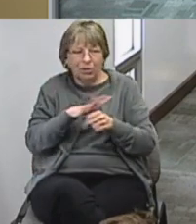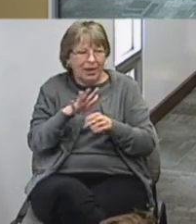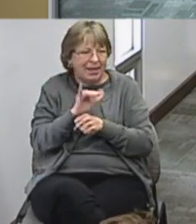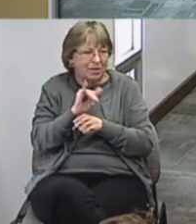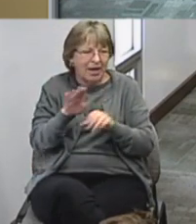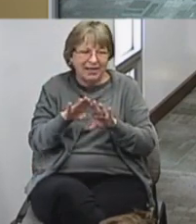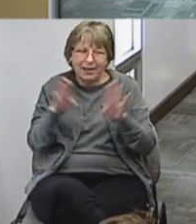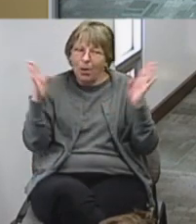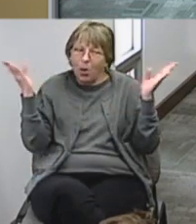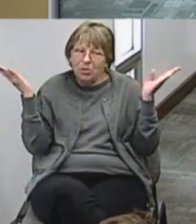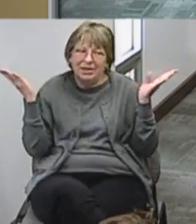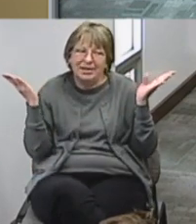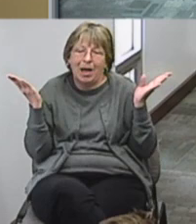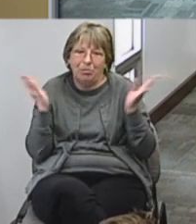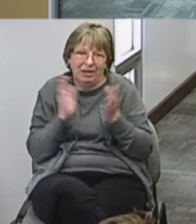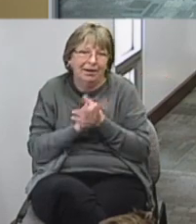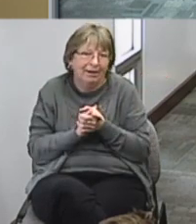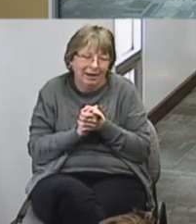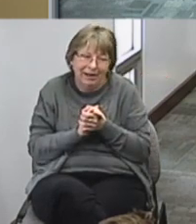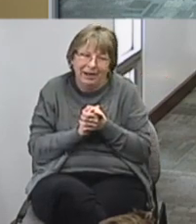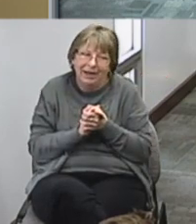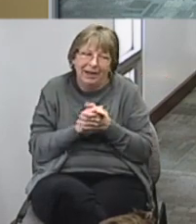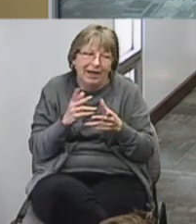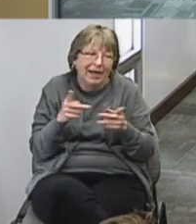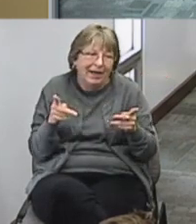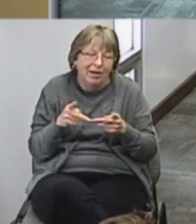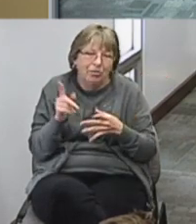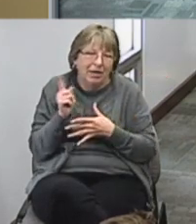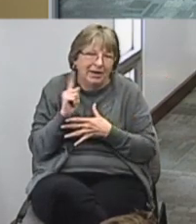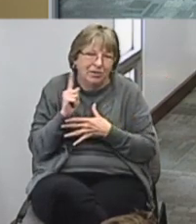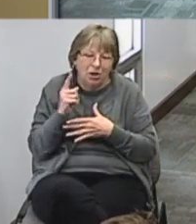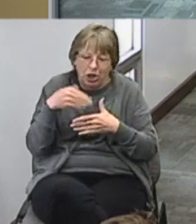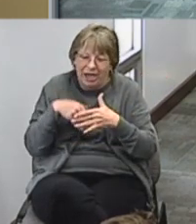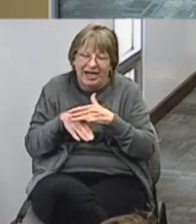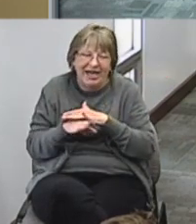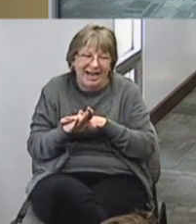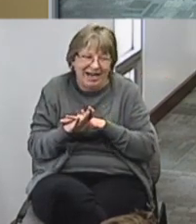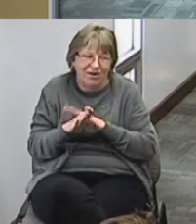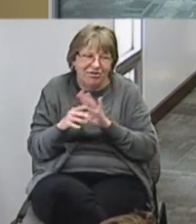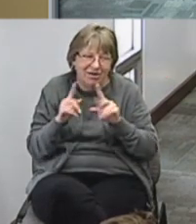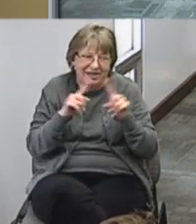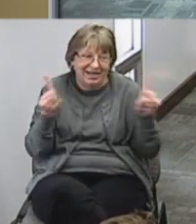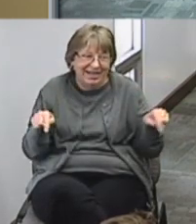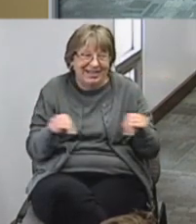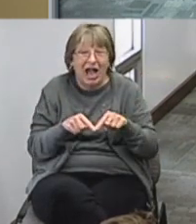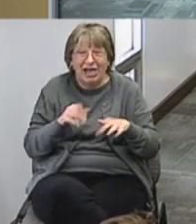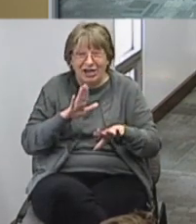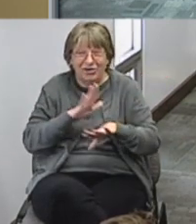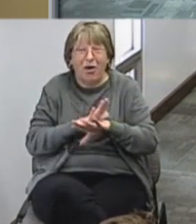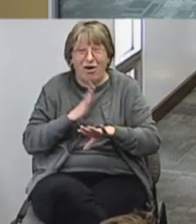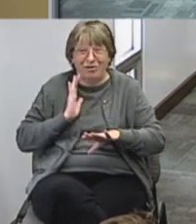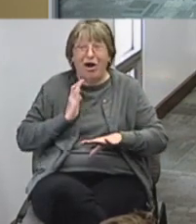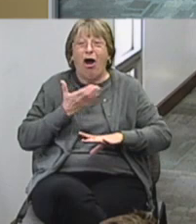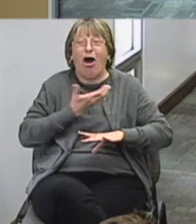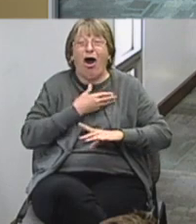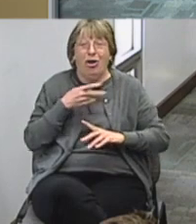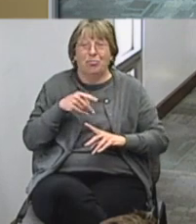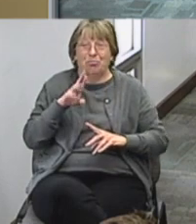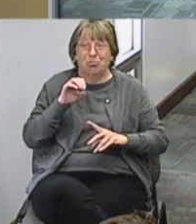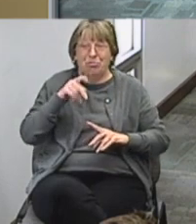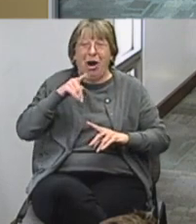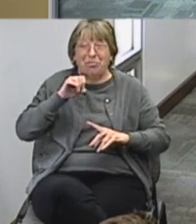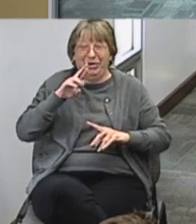a amount of cool green deal. space. So, and a place for an entrance sign maybe that's on our property and not KDOT. So,